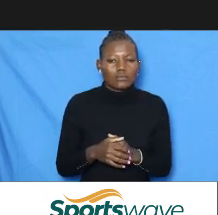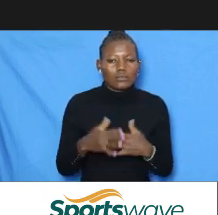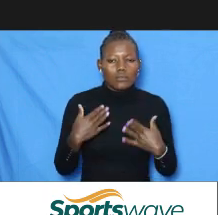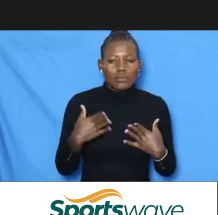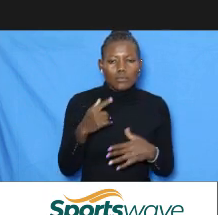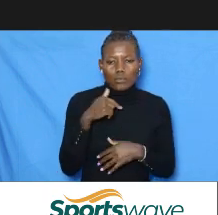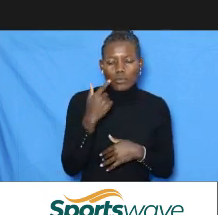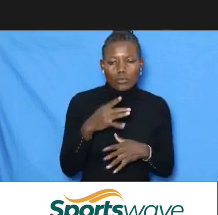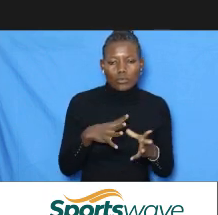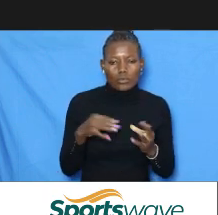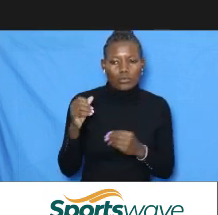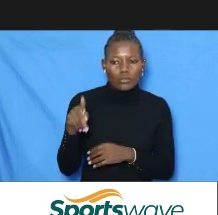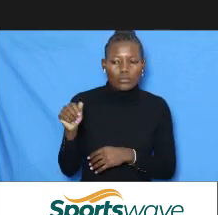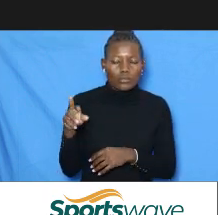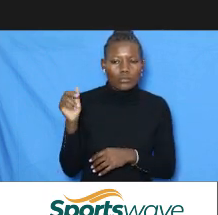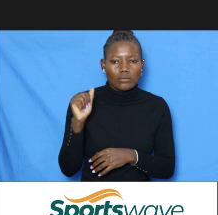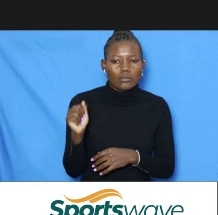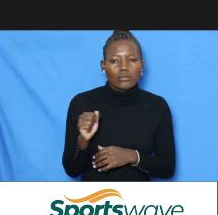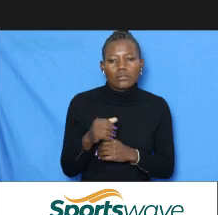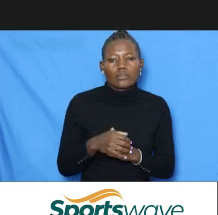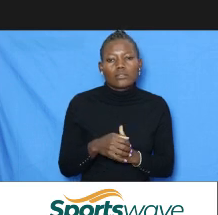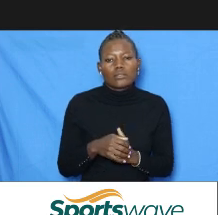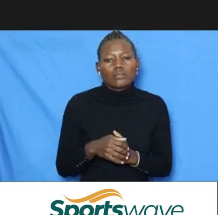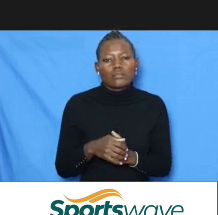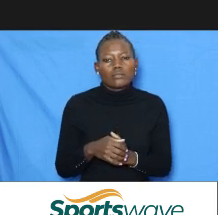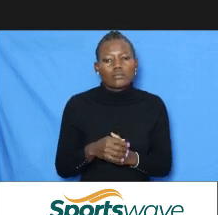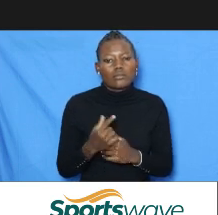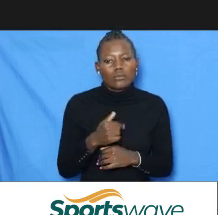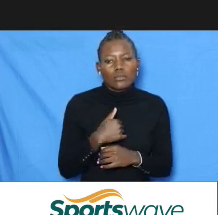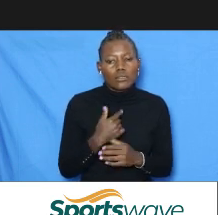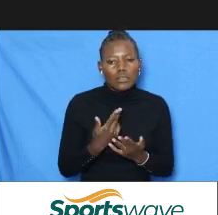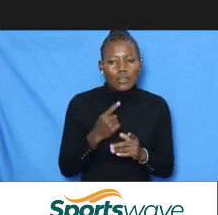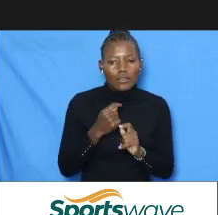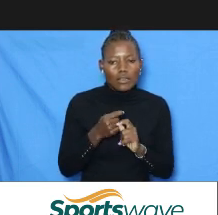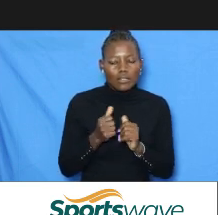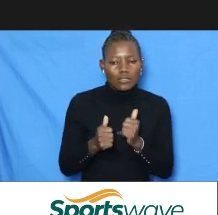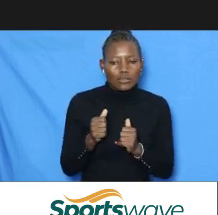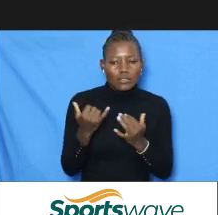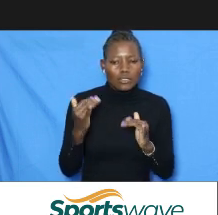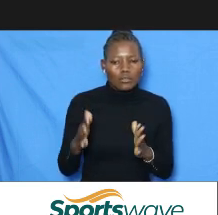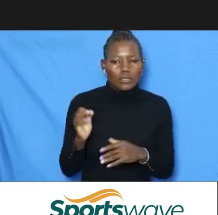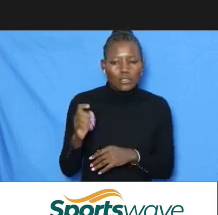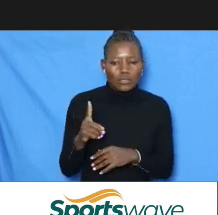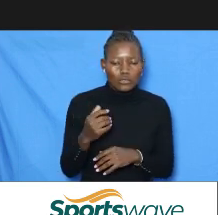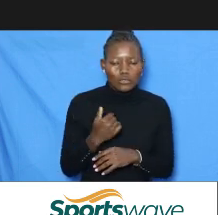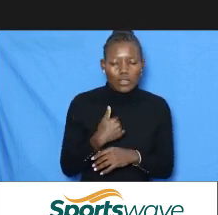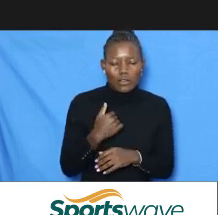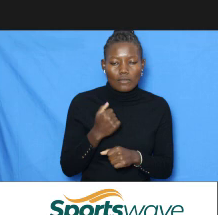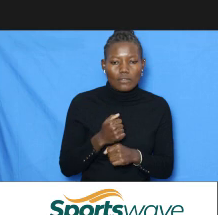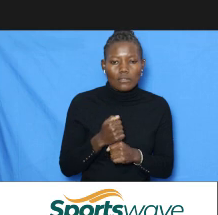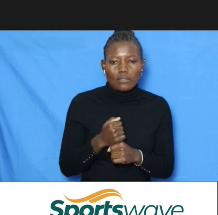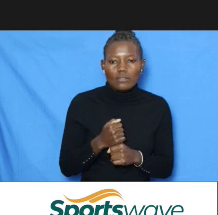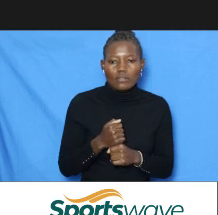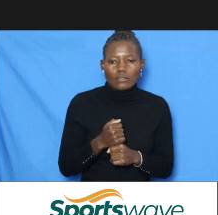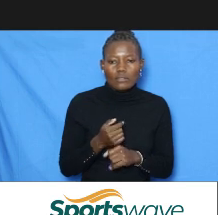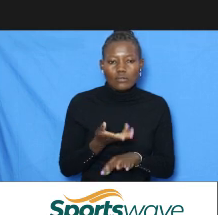Paris, at least there is a mandatory 3 tests that an athlete is supposed to undergo.